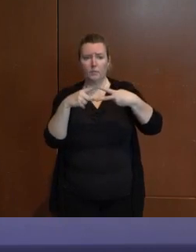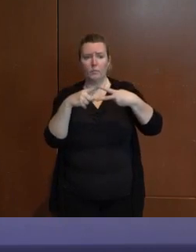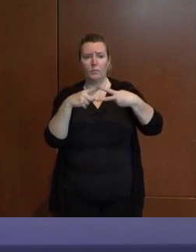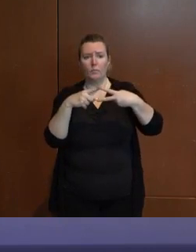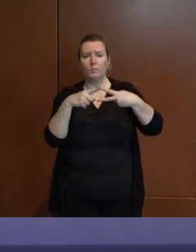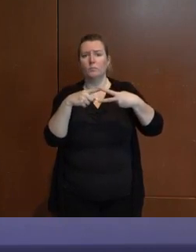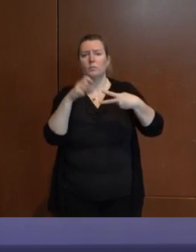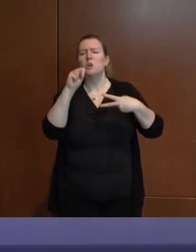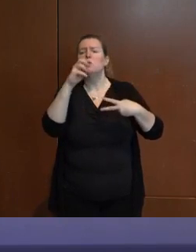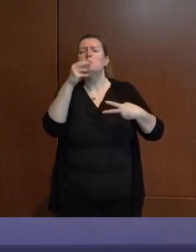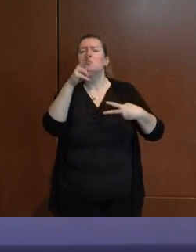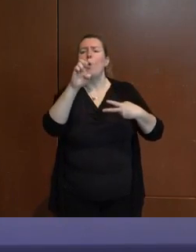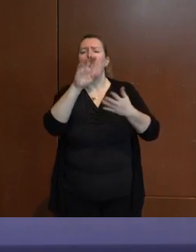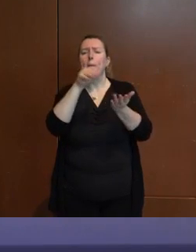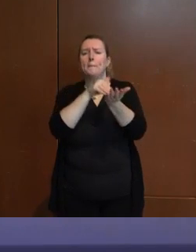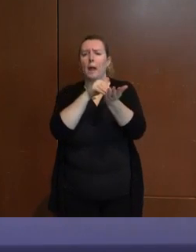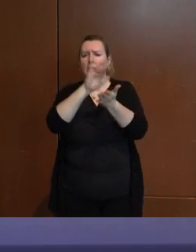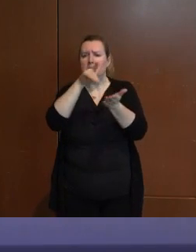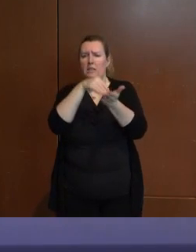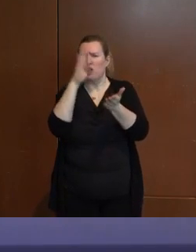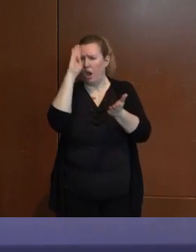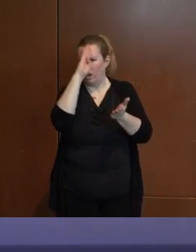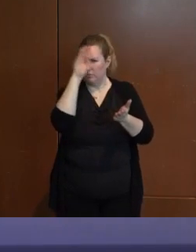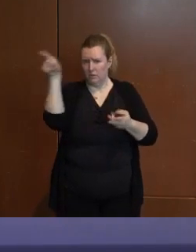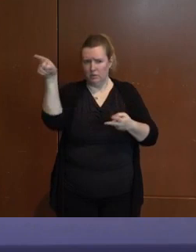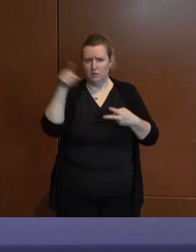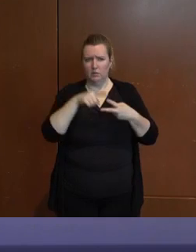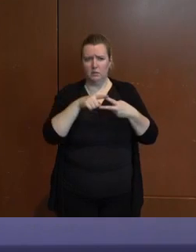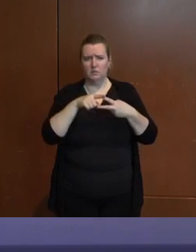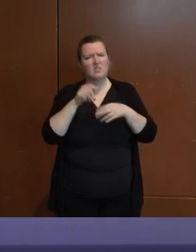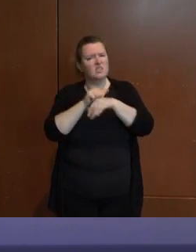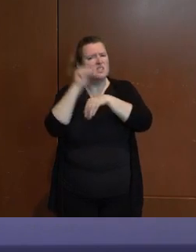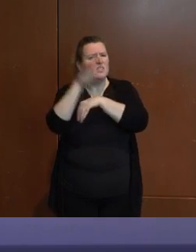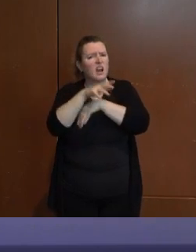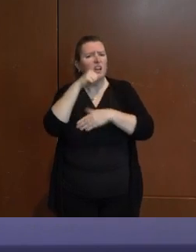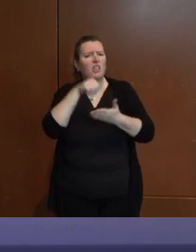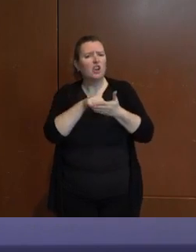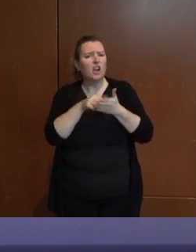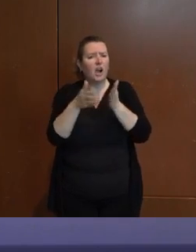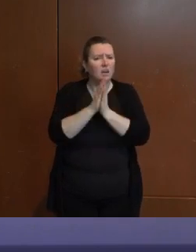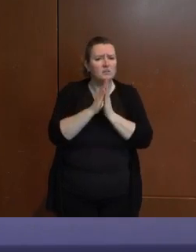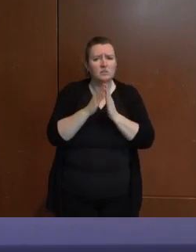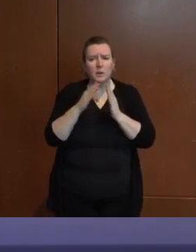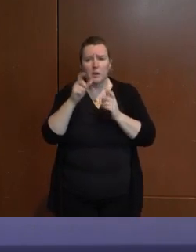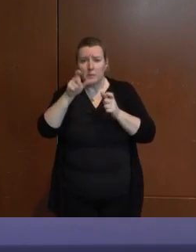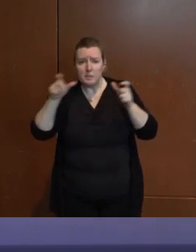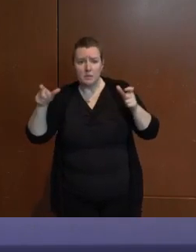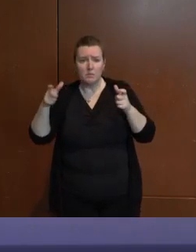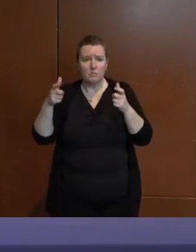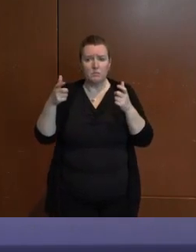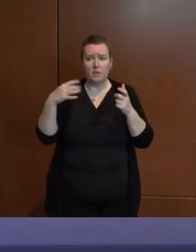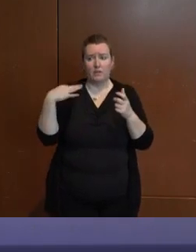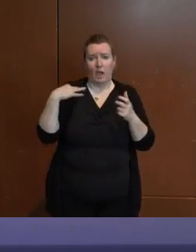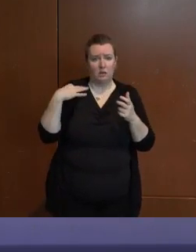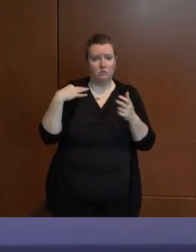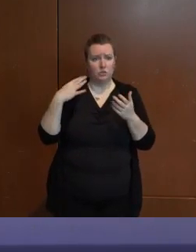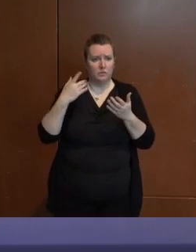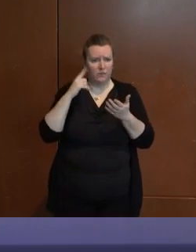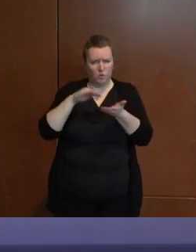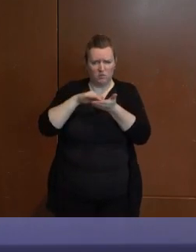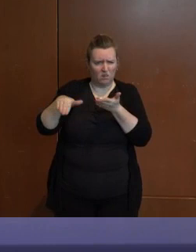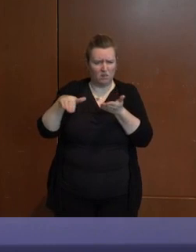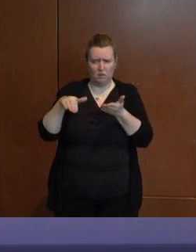to voluntarily have layoffs. People heard about this. It sounded insane, especially with the call to action that's been put